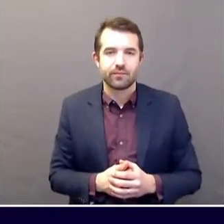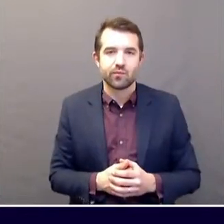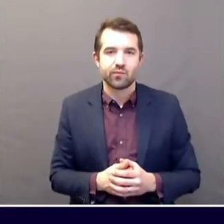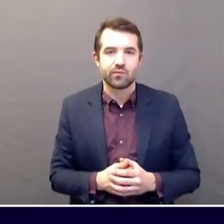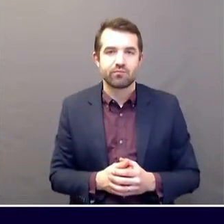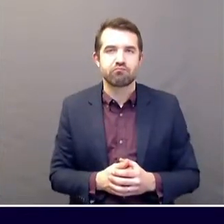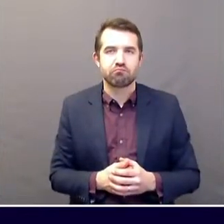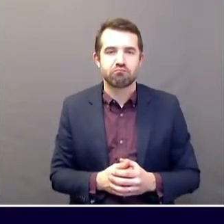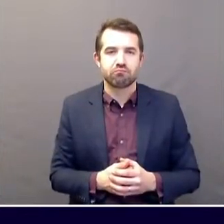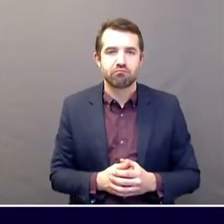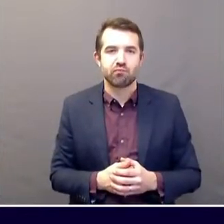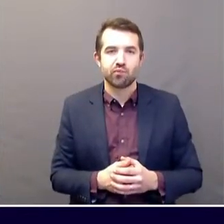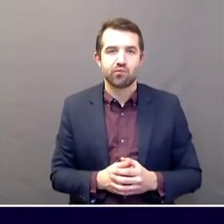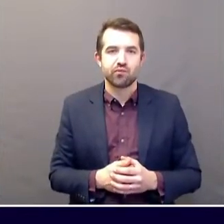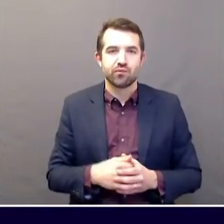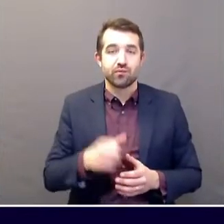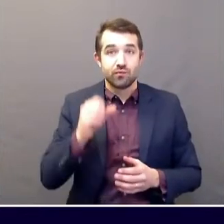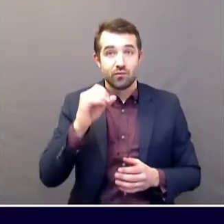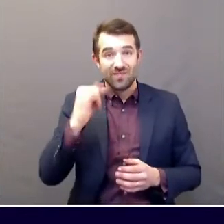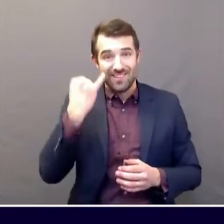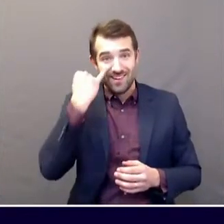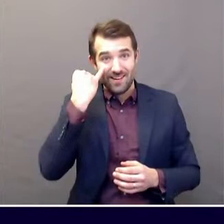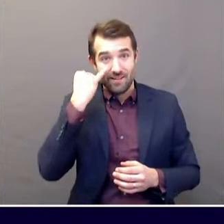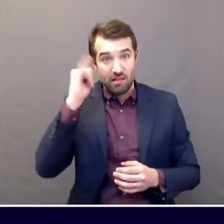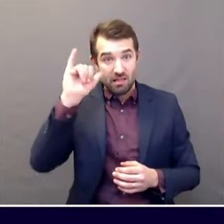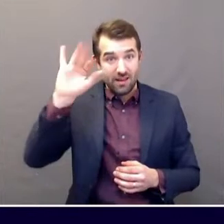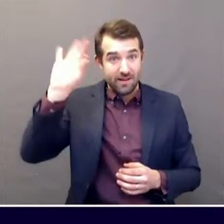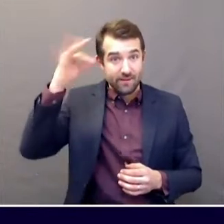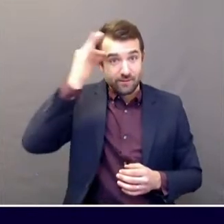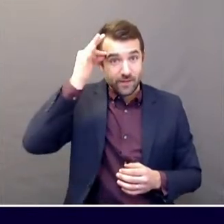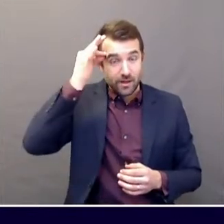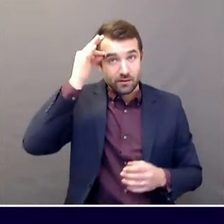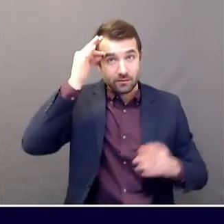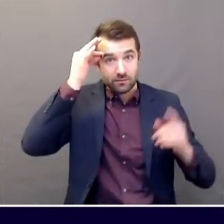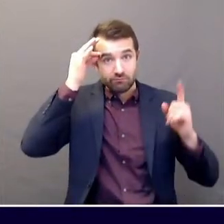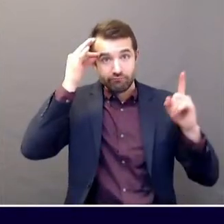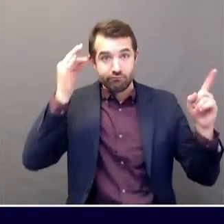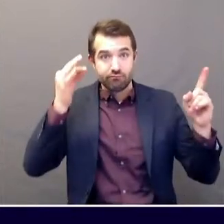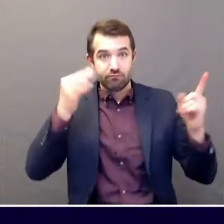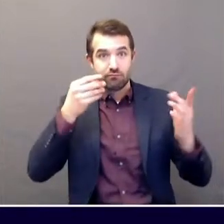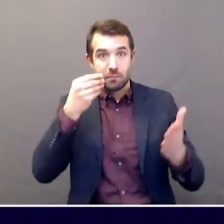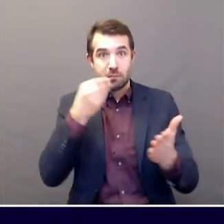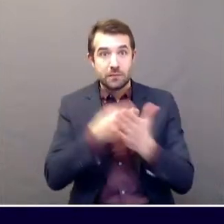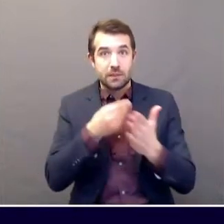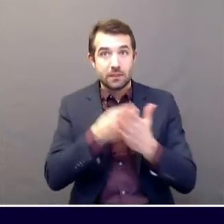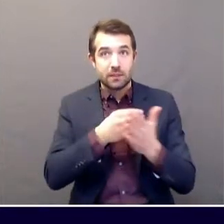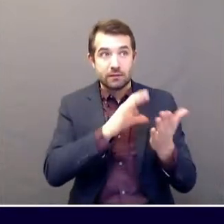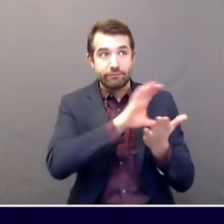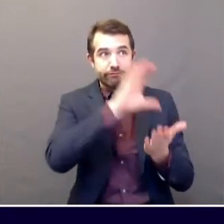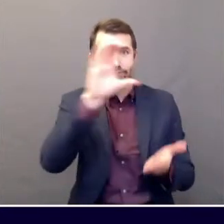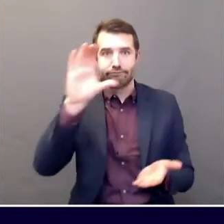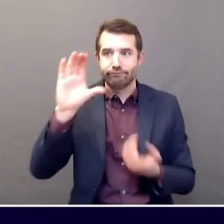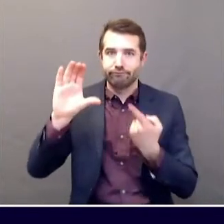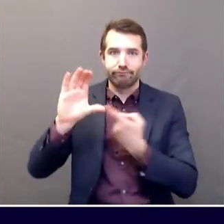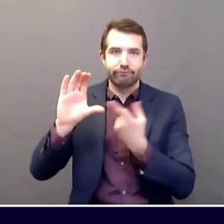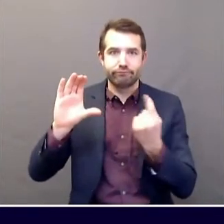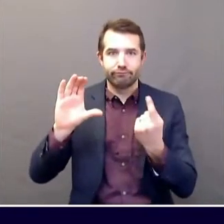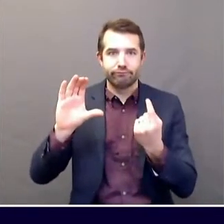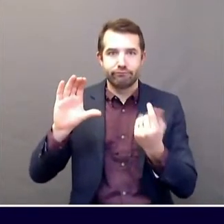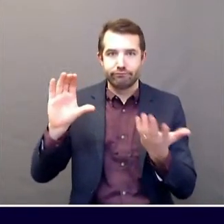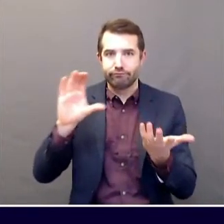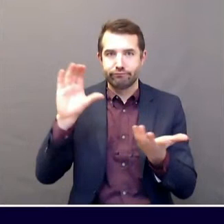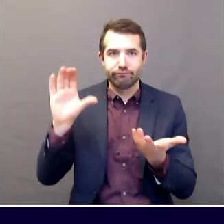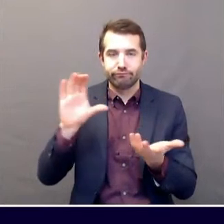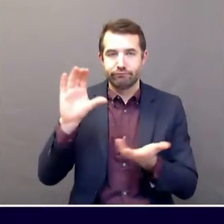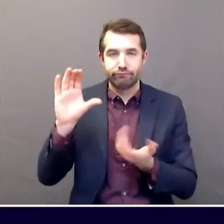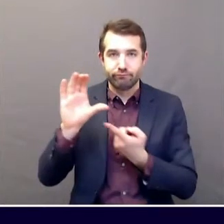what's kind of the plan if that federal funding is not really able to be found that can be specifically used for that purpose, and that wouldn't take away from some of the other things that